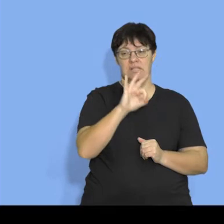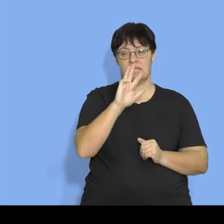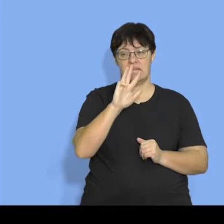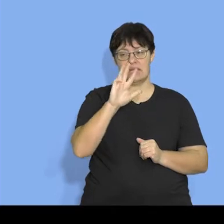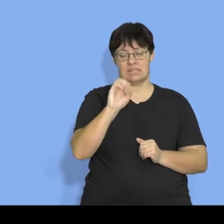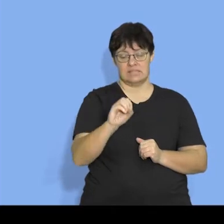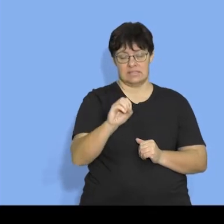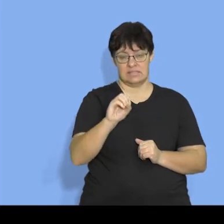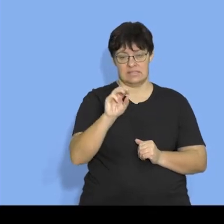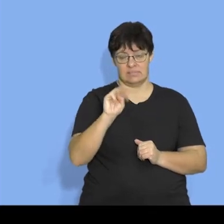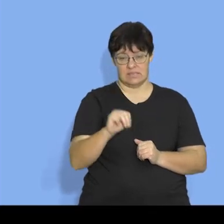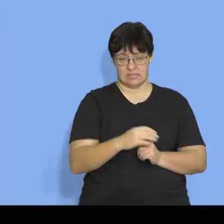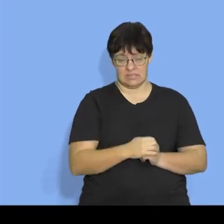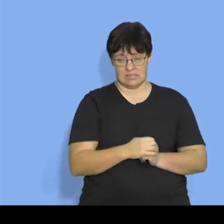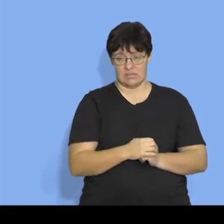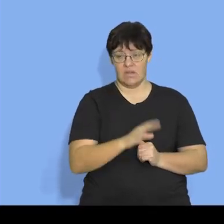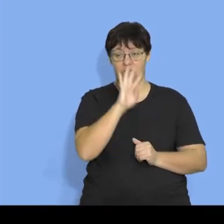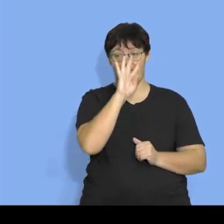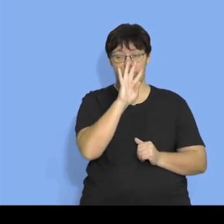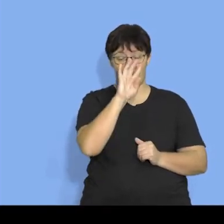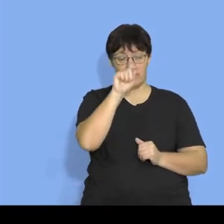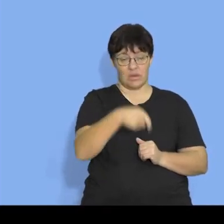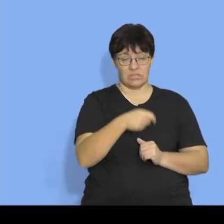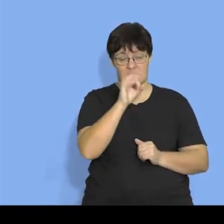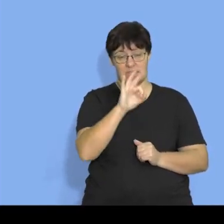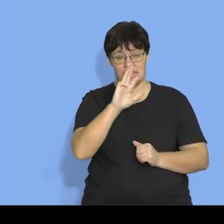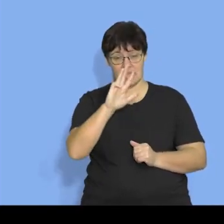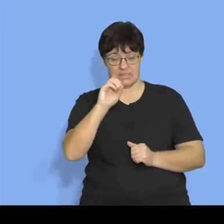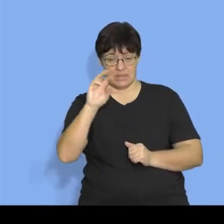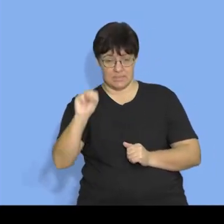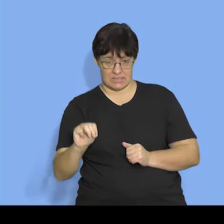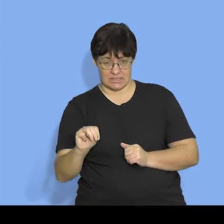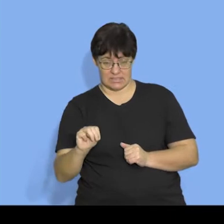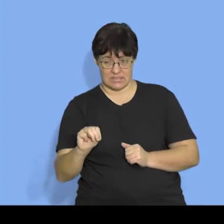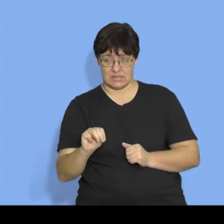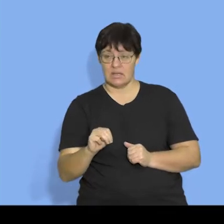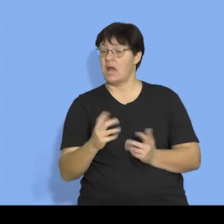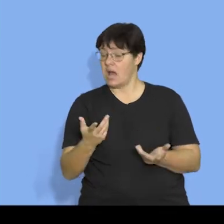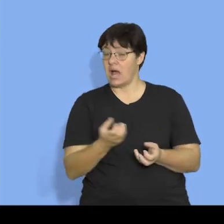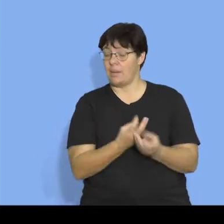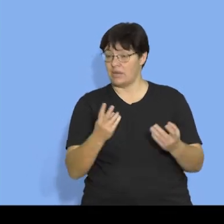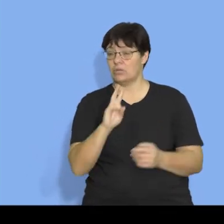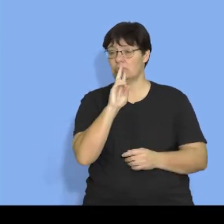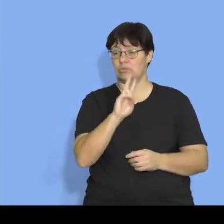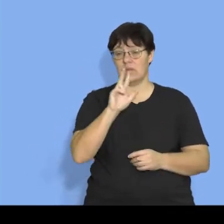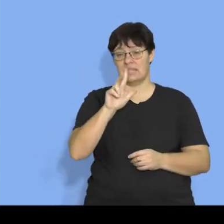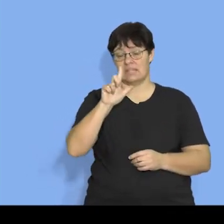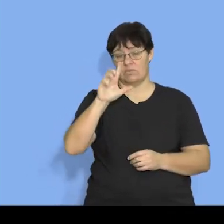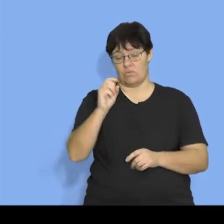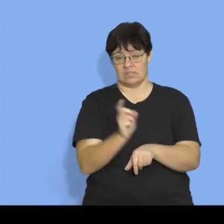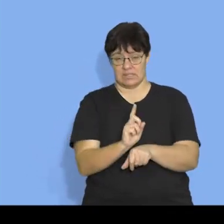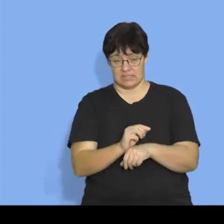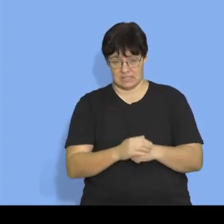4,390 meters. So she went 4,390 meters in 2,870